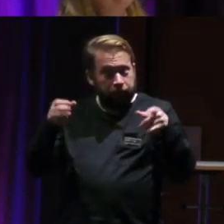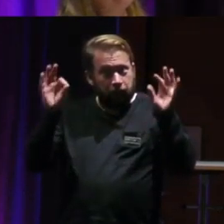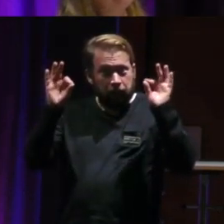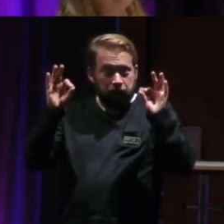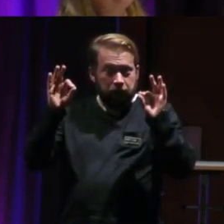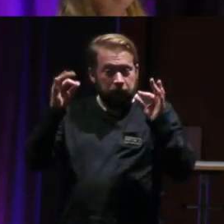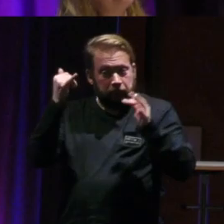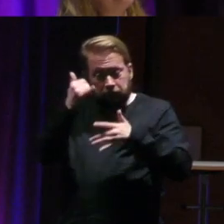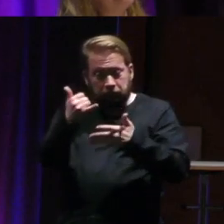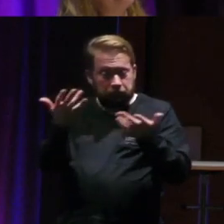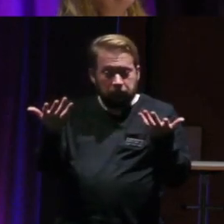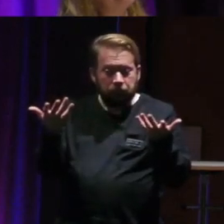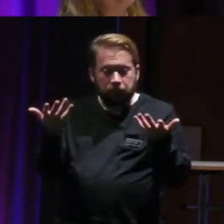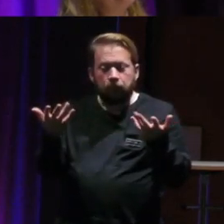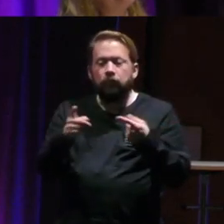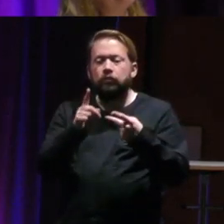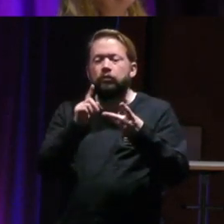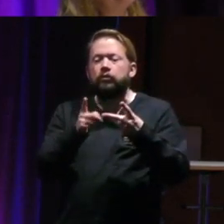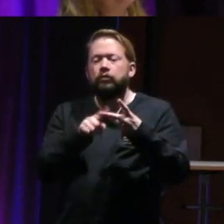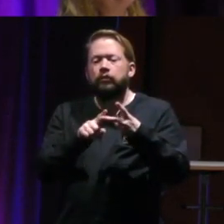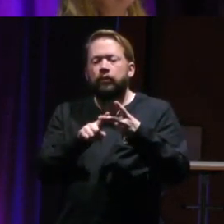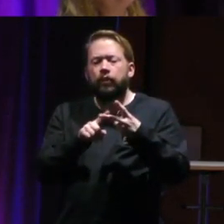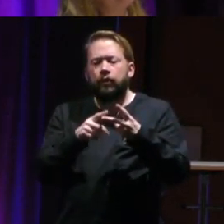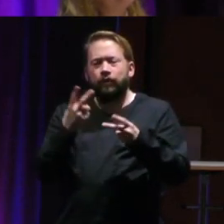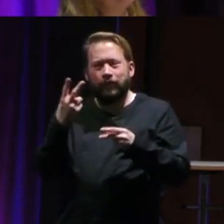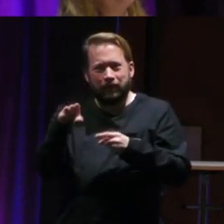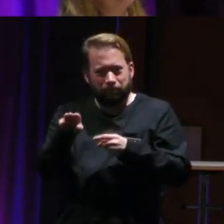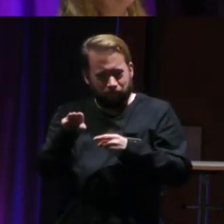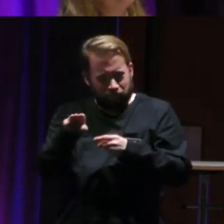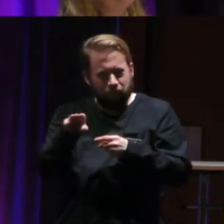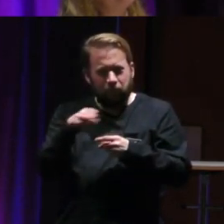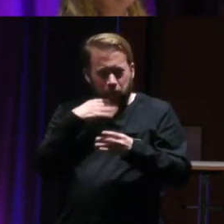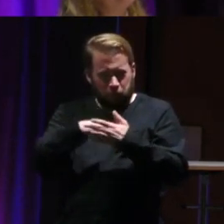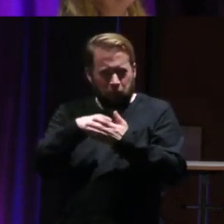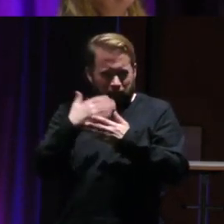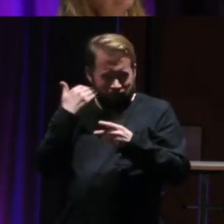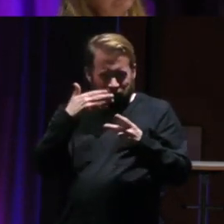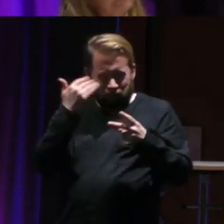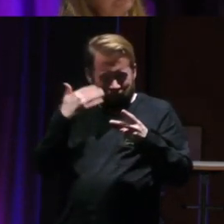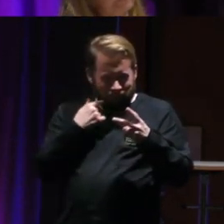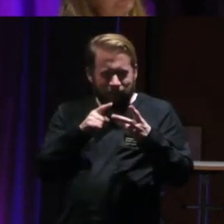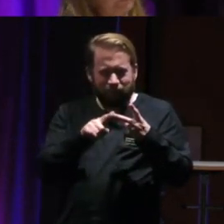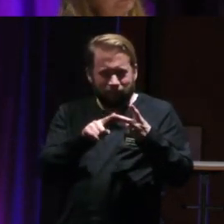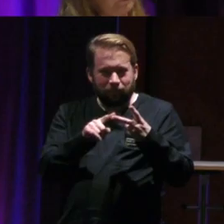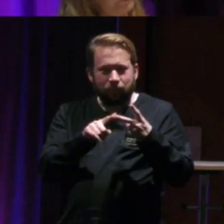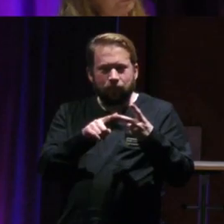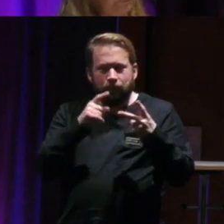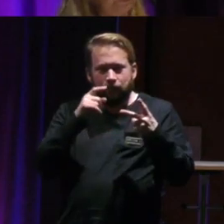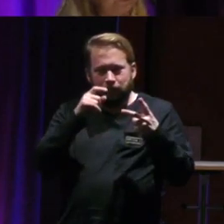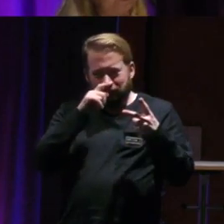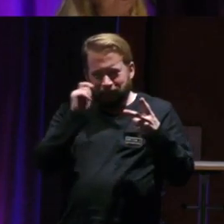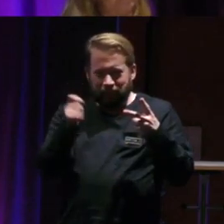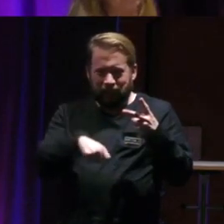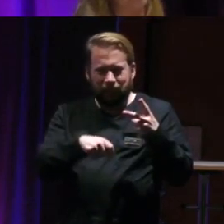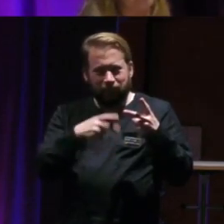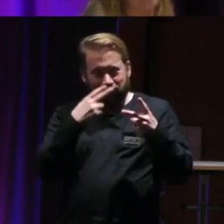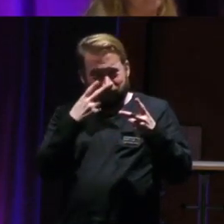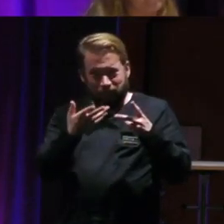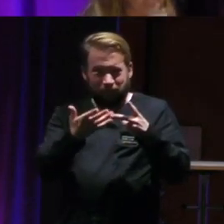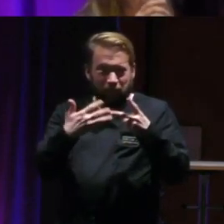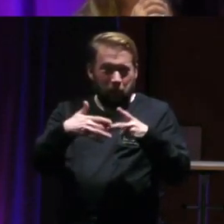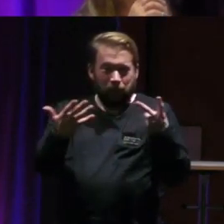Cup. And there's also two debates here. And just like sanctions, I believe they don't work because they affect the people. And